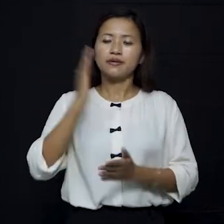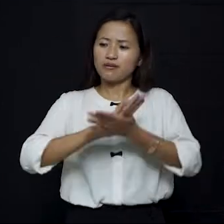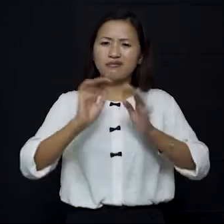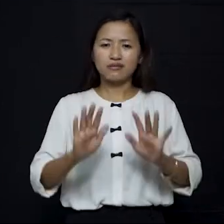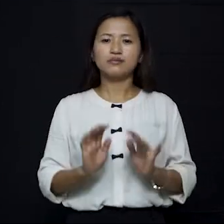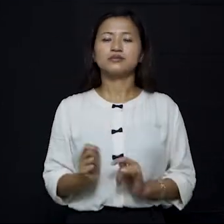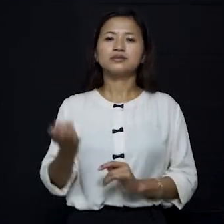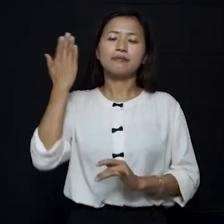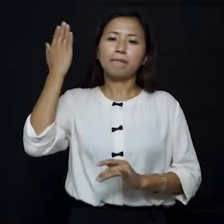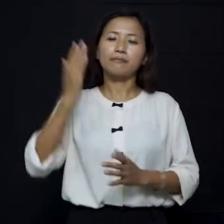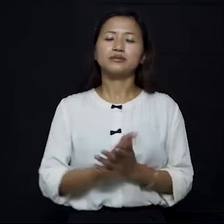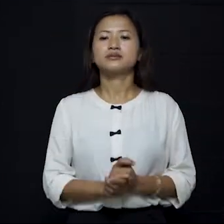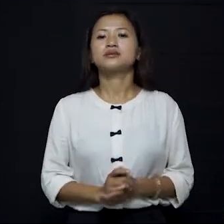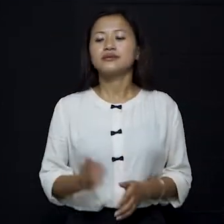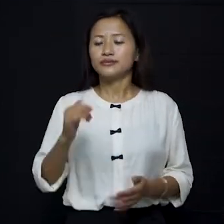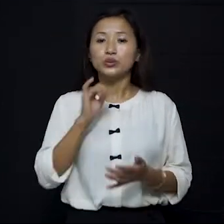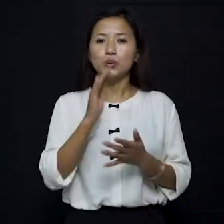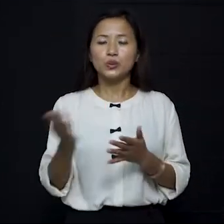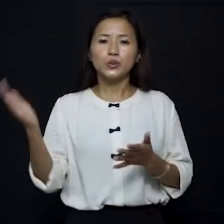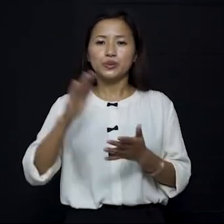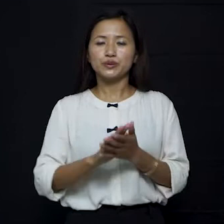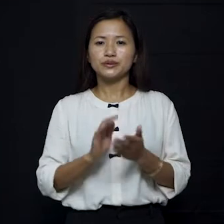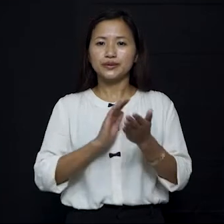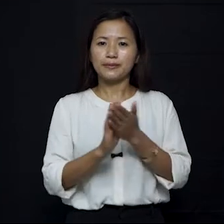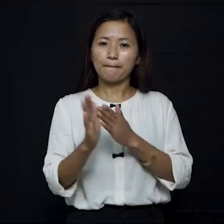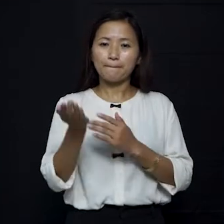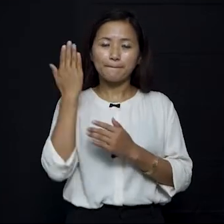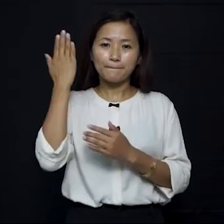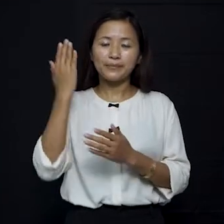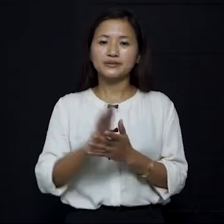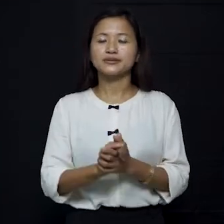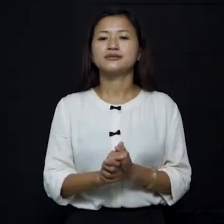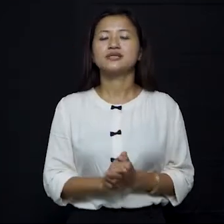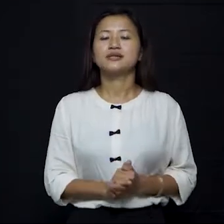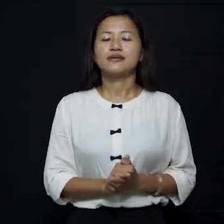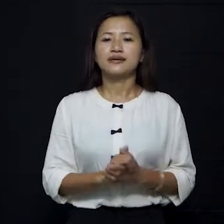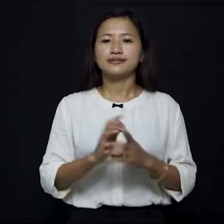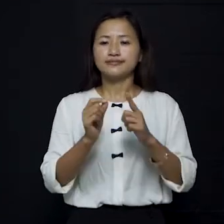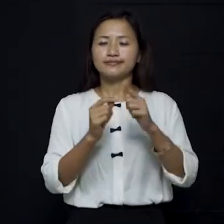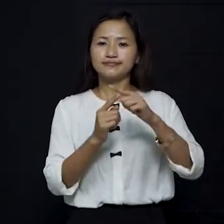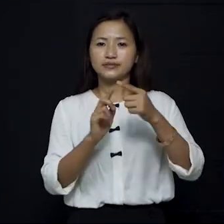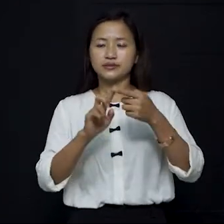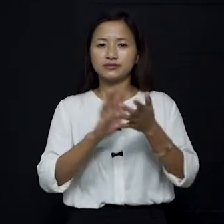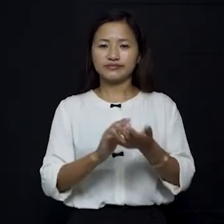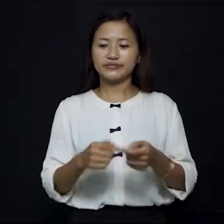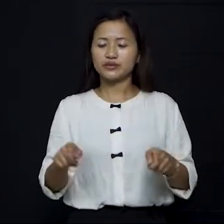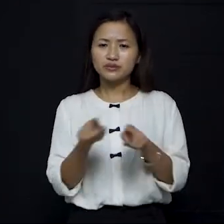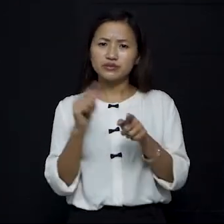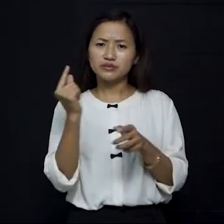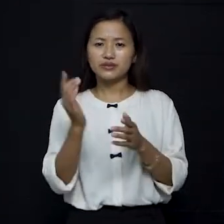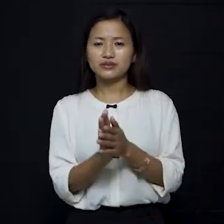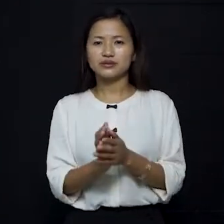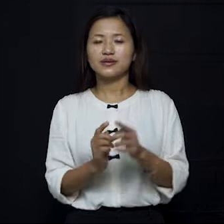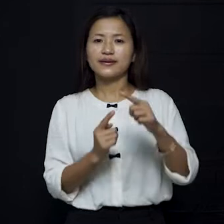is called the past tense. If it is difficult for you to remember, you can even use the word tense as time here, okay? And